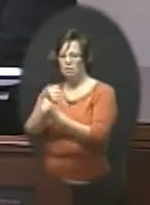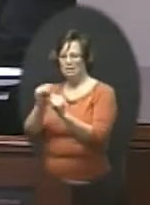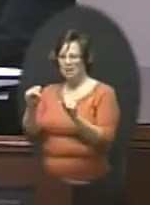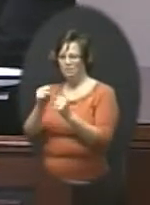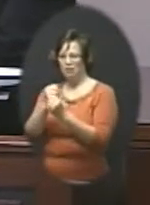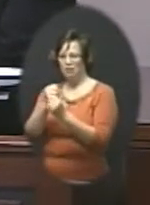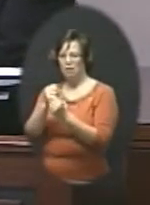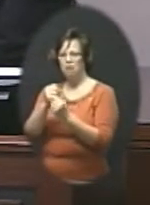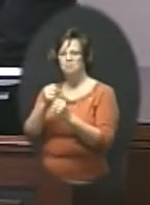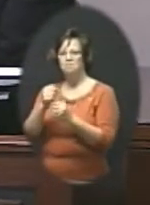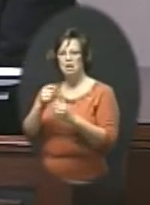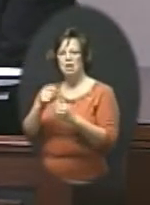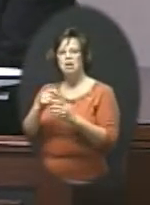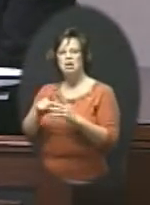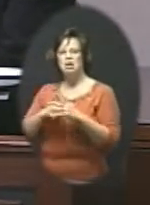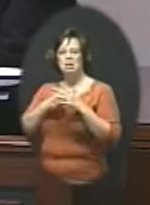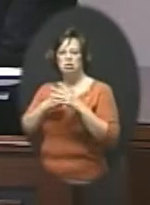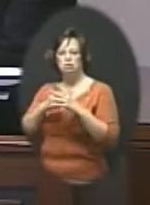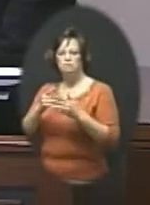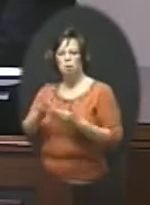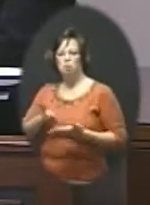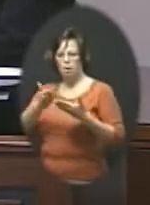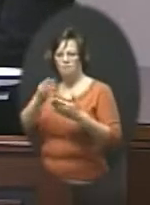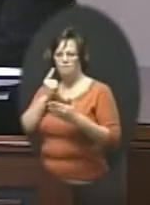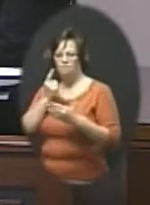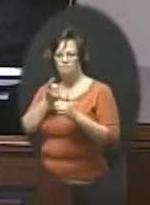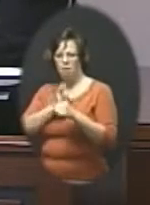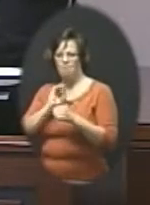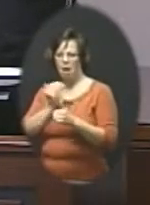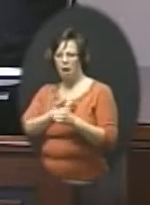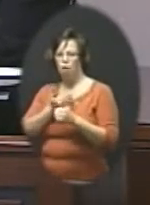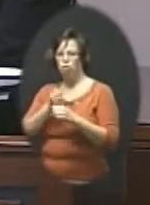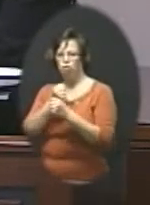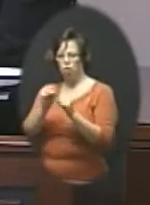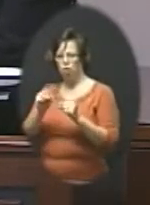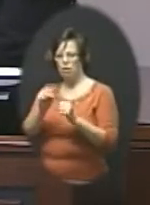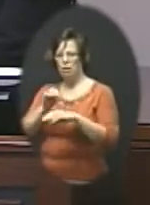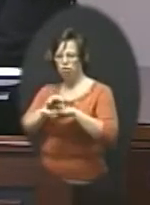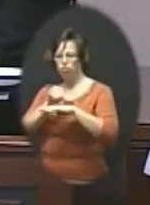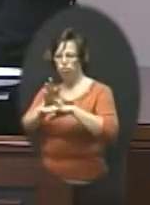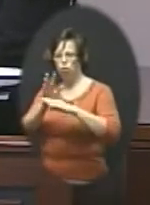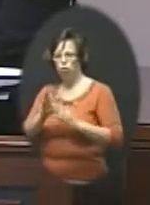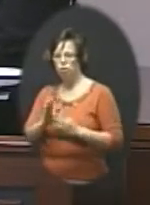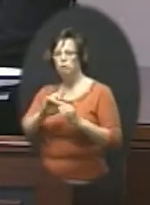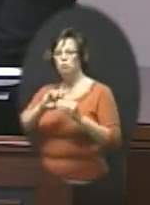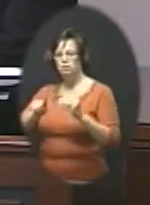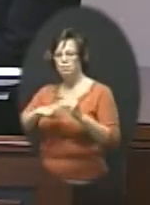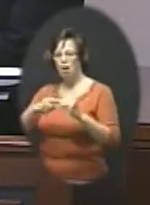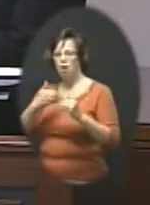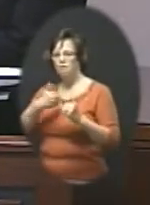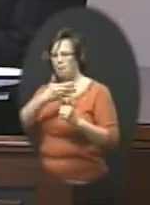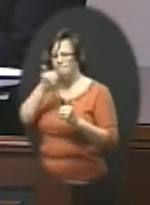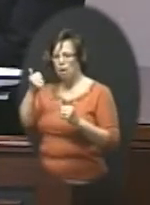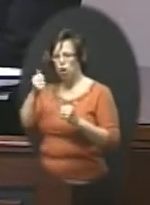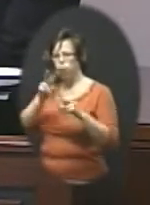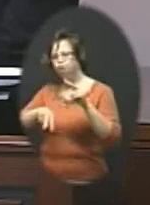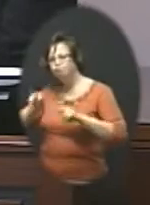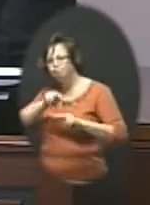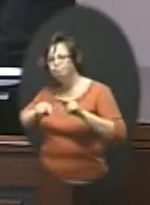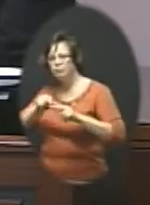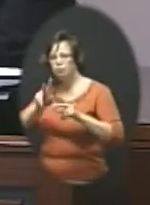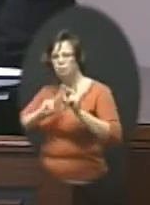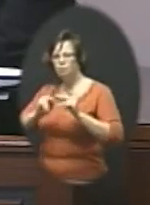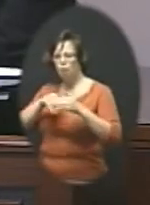security initiatives and recommendations from our security consultant was about having better eyes on those coming in our